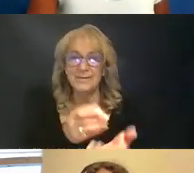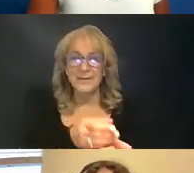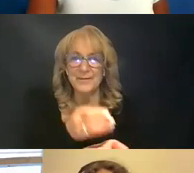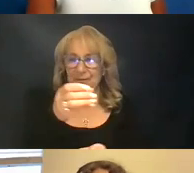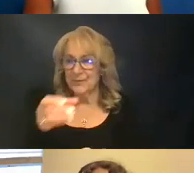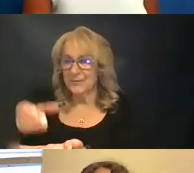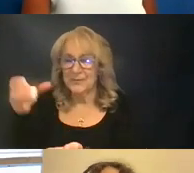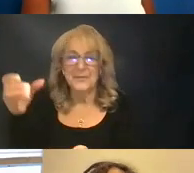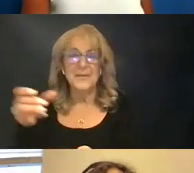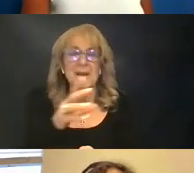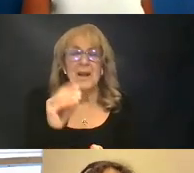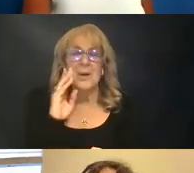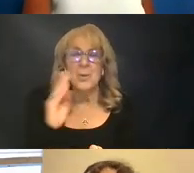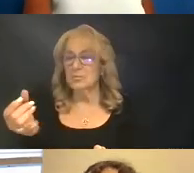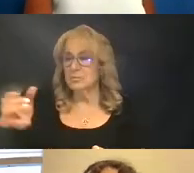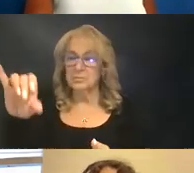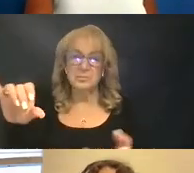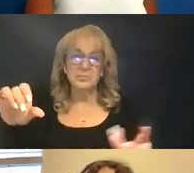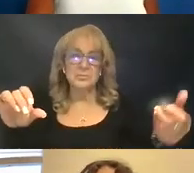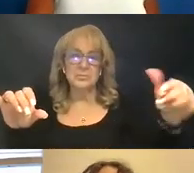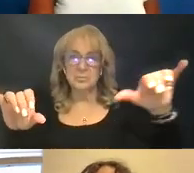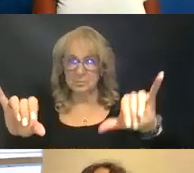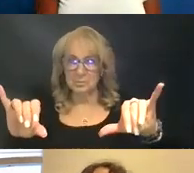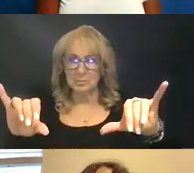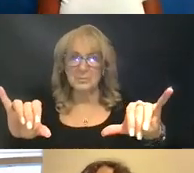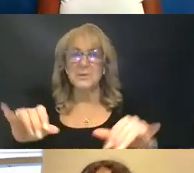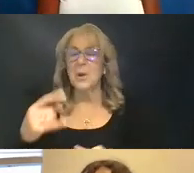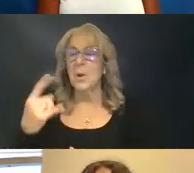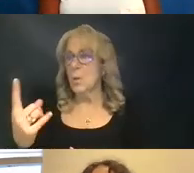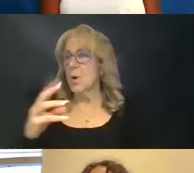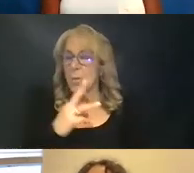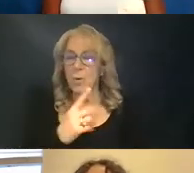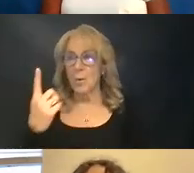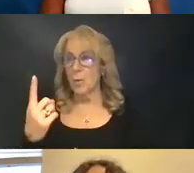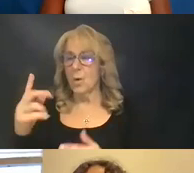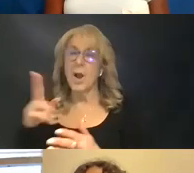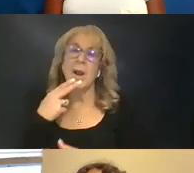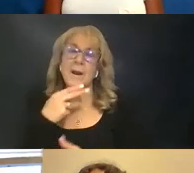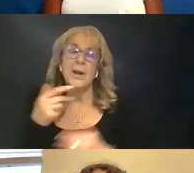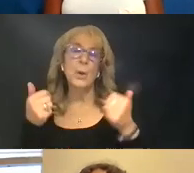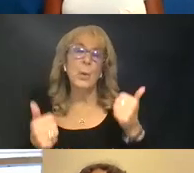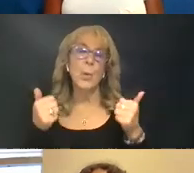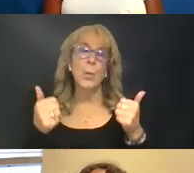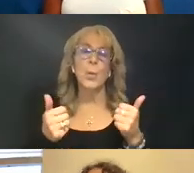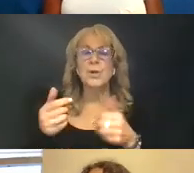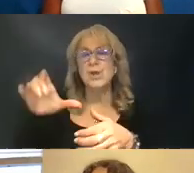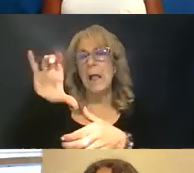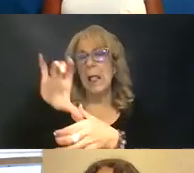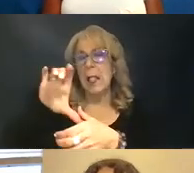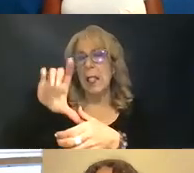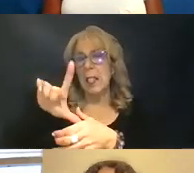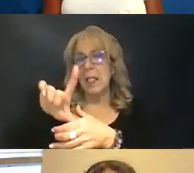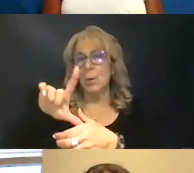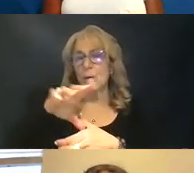in water and honey. The question I have for you is, in which liquid, water or honey, does the sphere fall